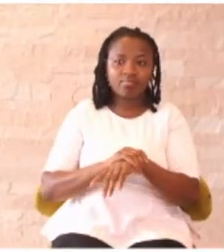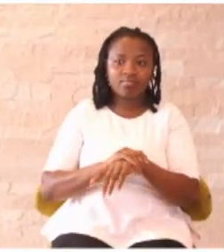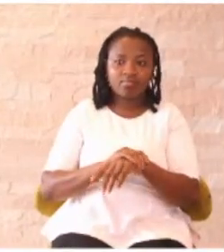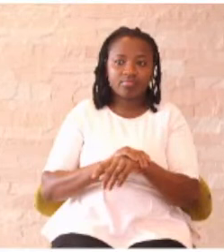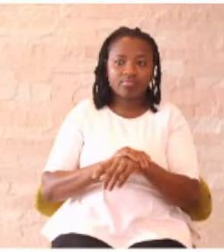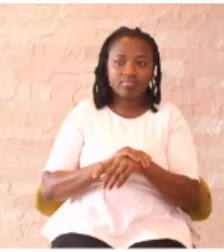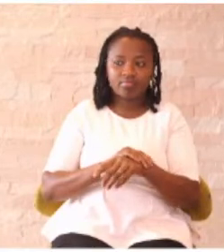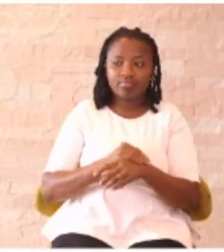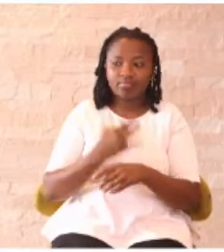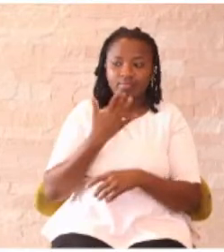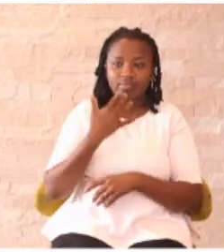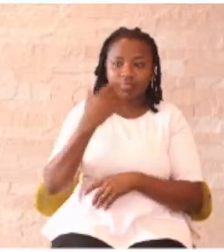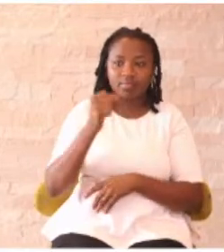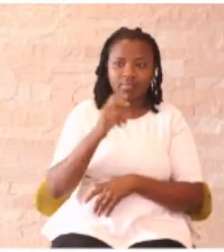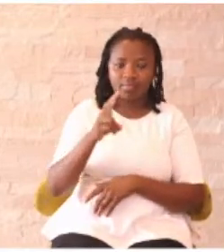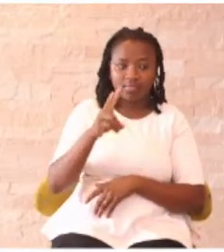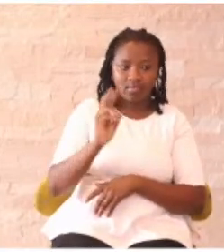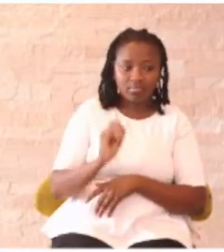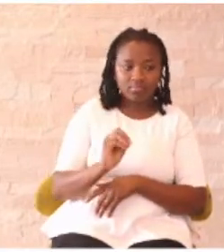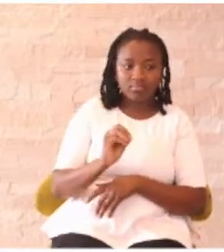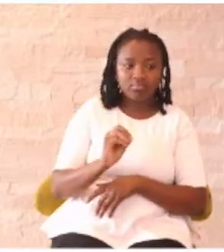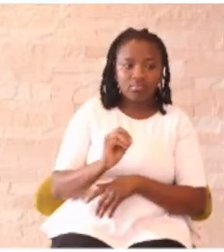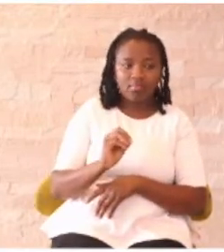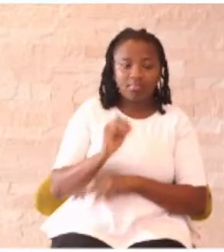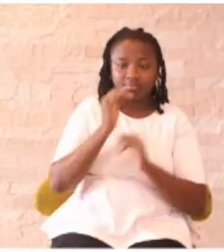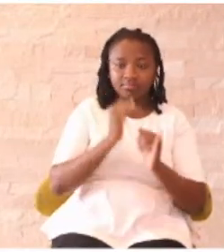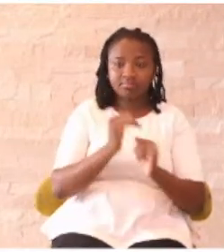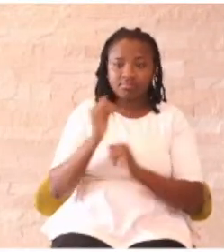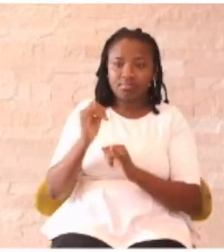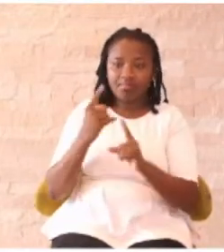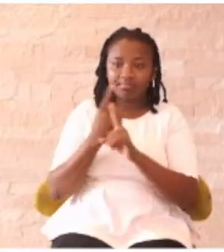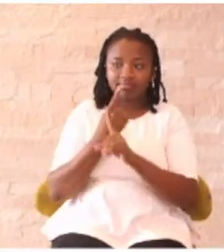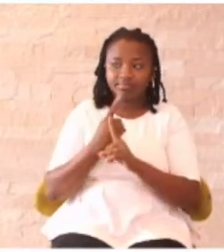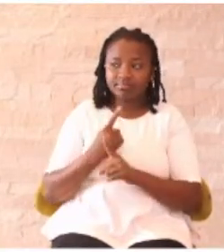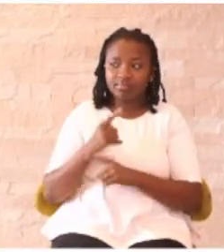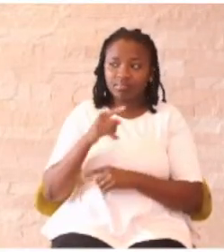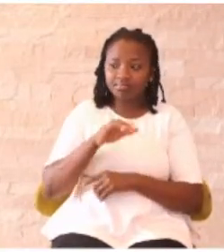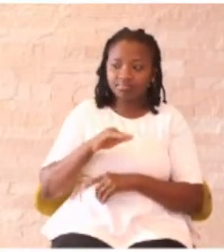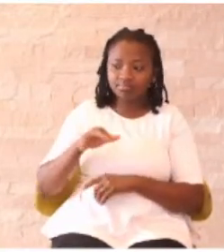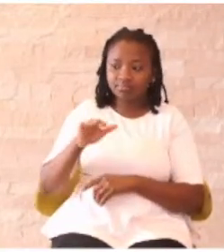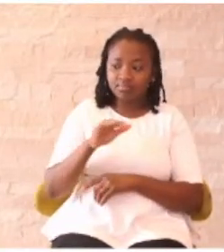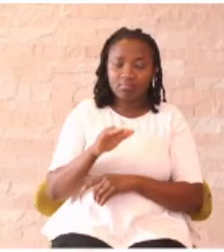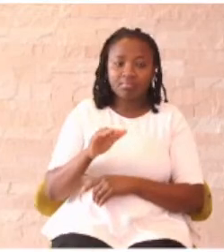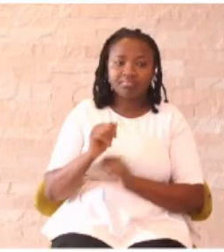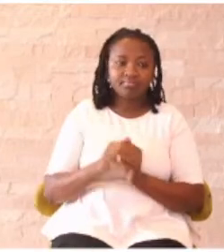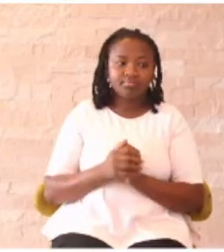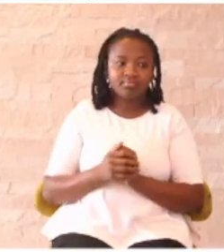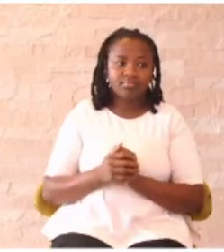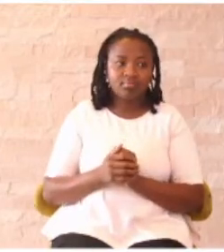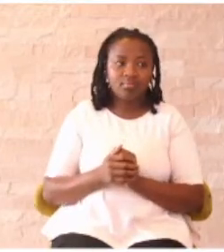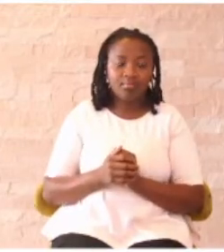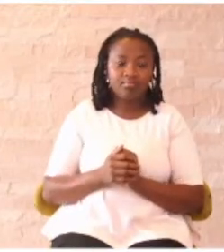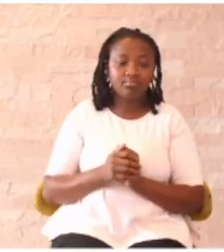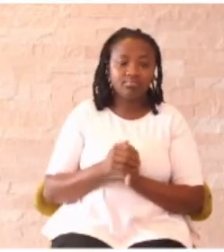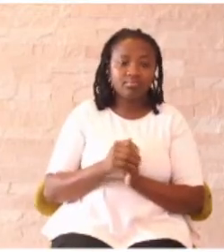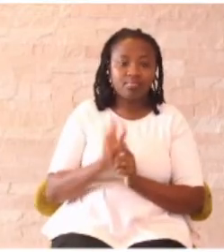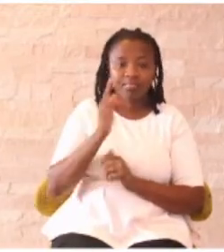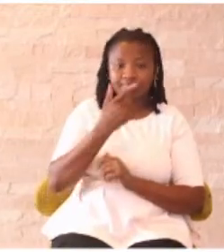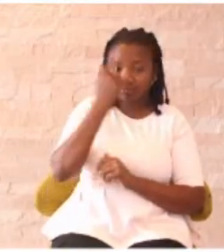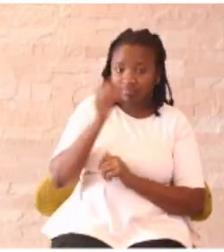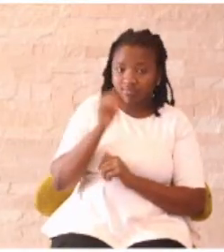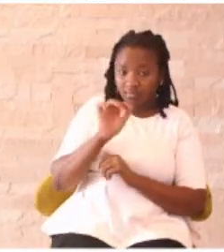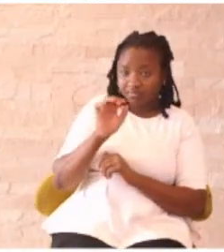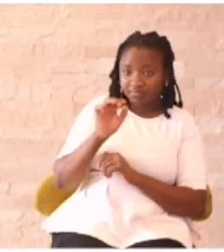520 new shuttings at different sites in this quarter. Due to